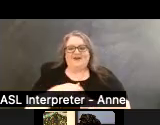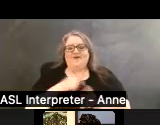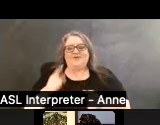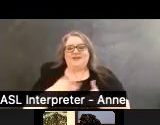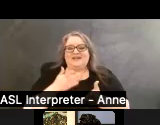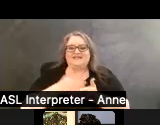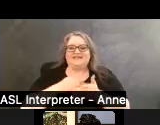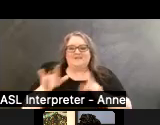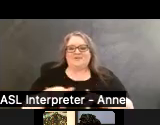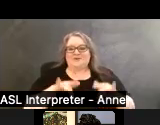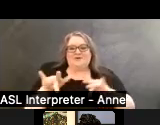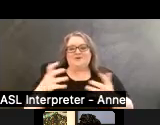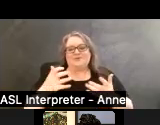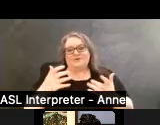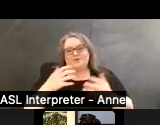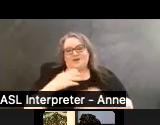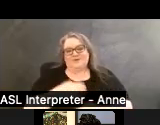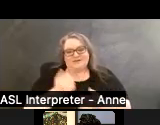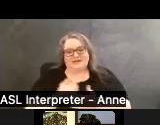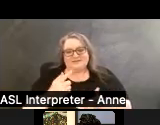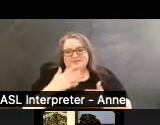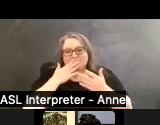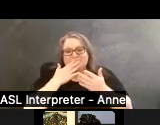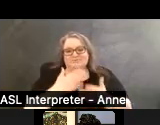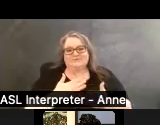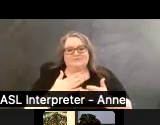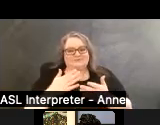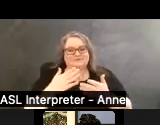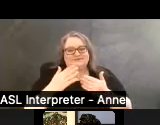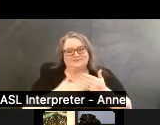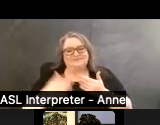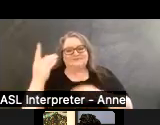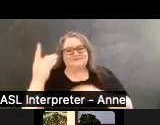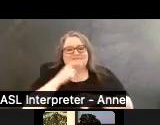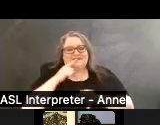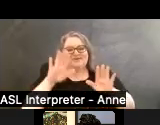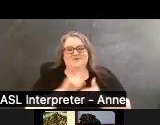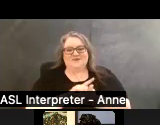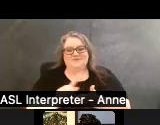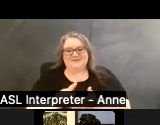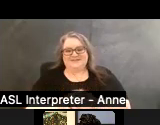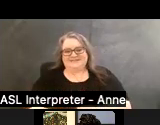the recording, and we want to wish everyone a wonderful rest of the day and a great week.